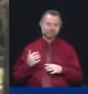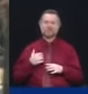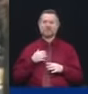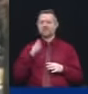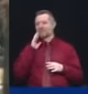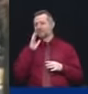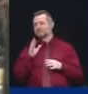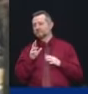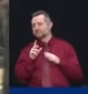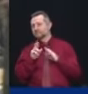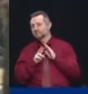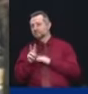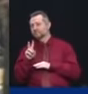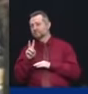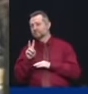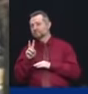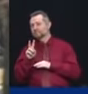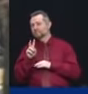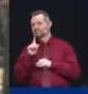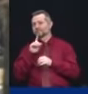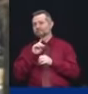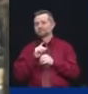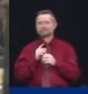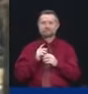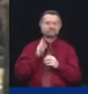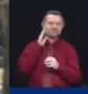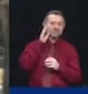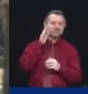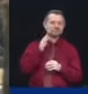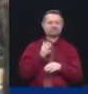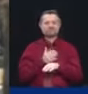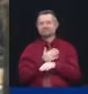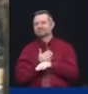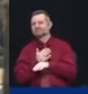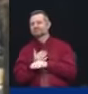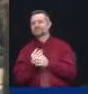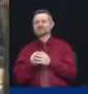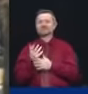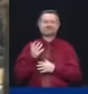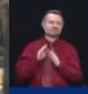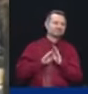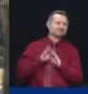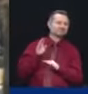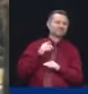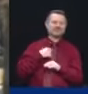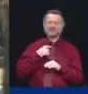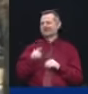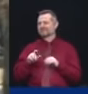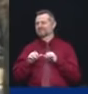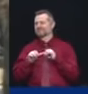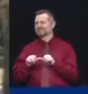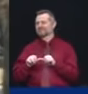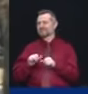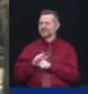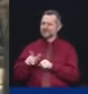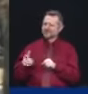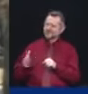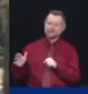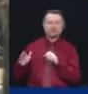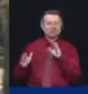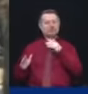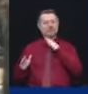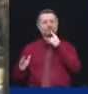And the spring is here and the renewal and the rebirth. And we have to get on with the task of making it a reality, which is